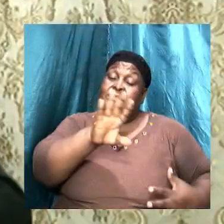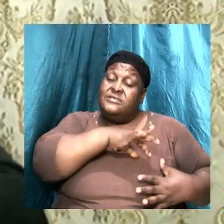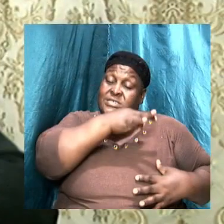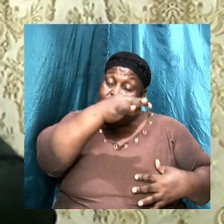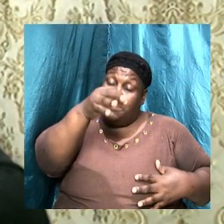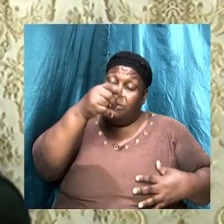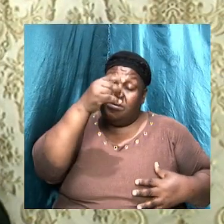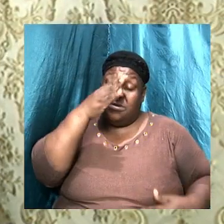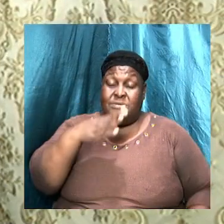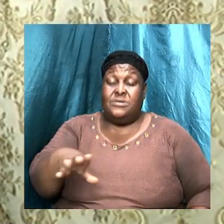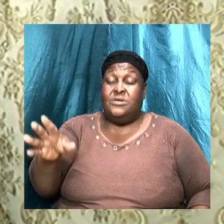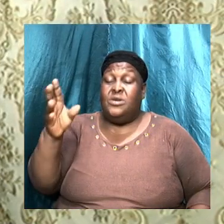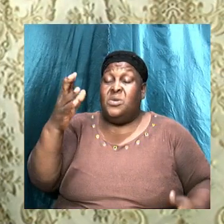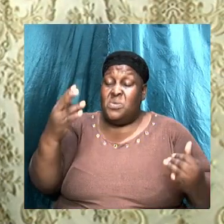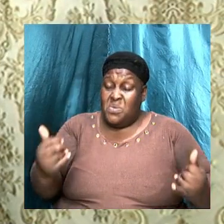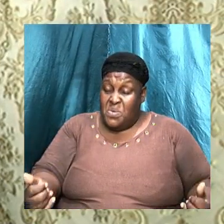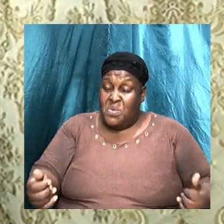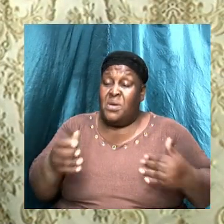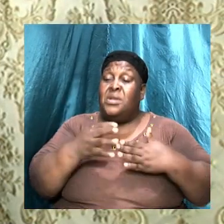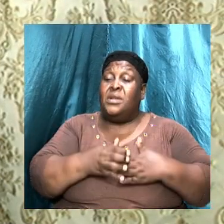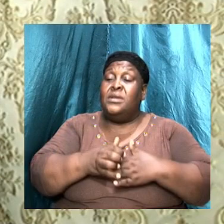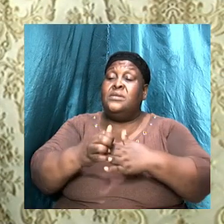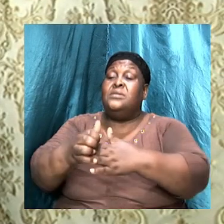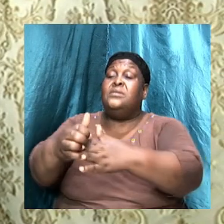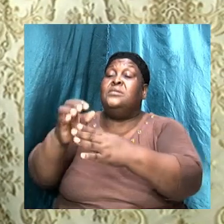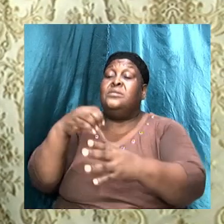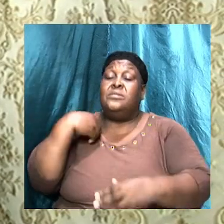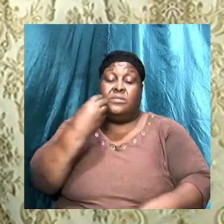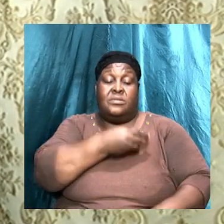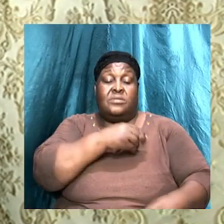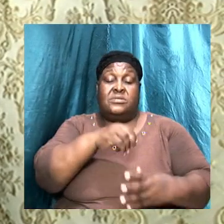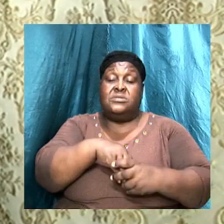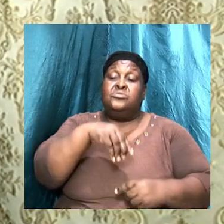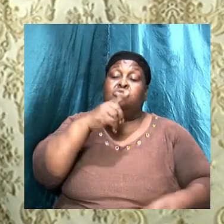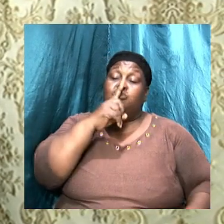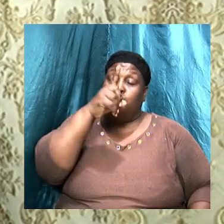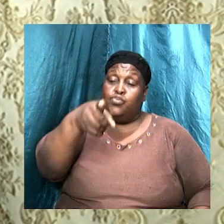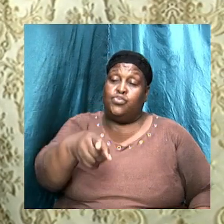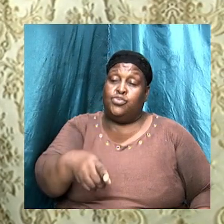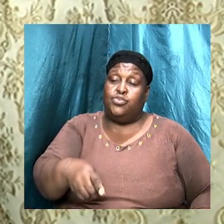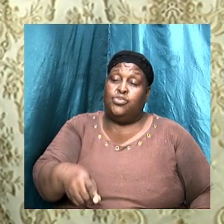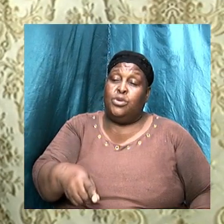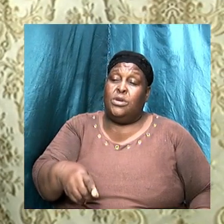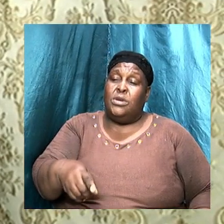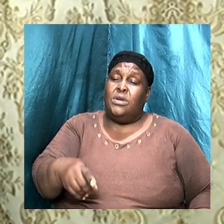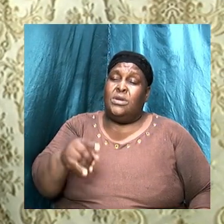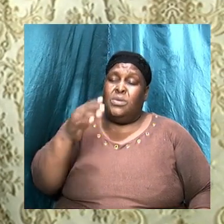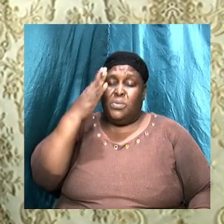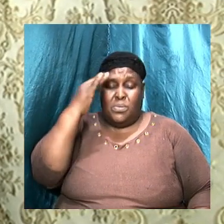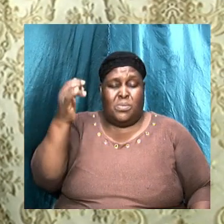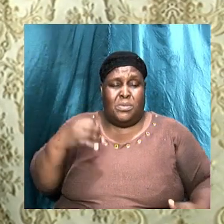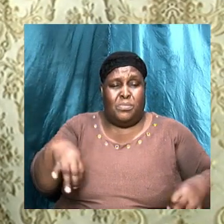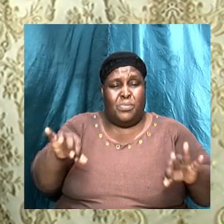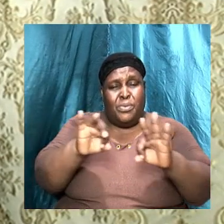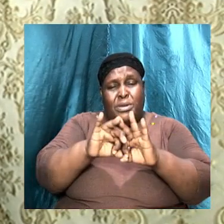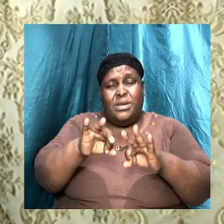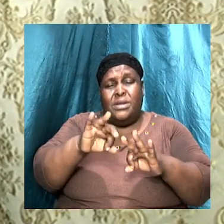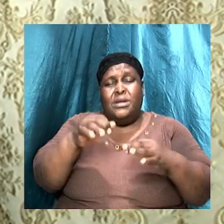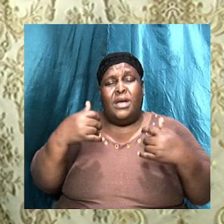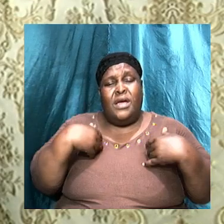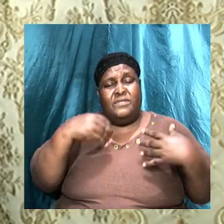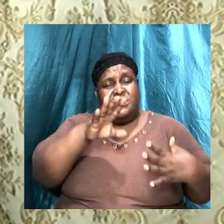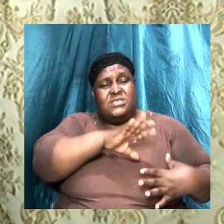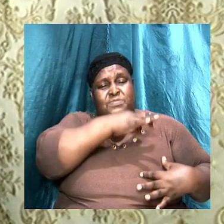of God that is going to now lead us in that truth and hence why it is important for us to have the Spirit of God